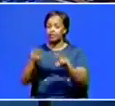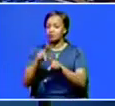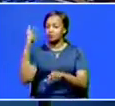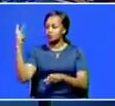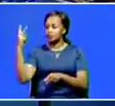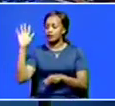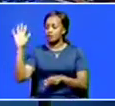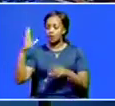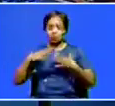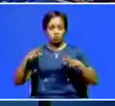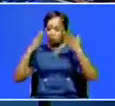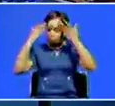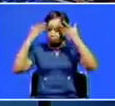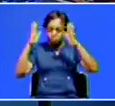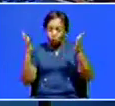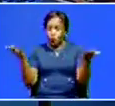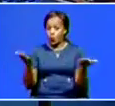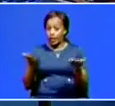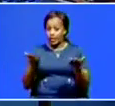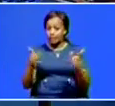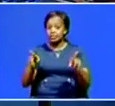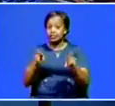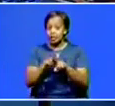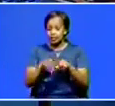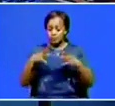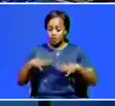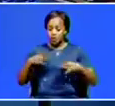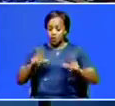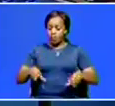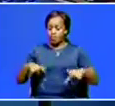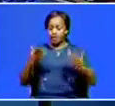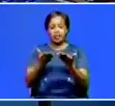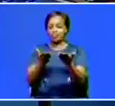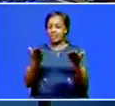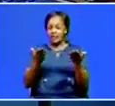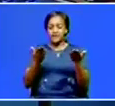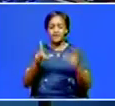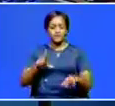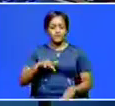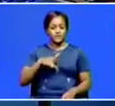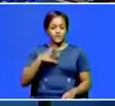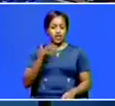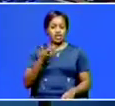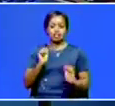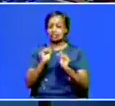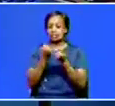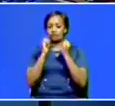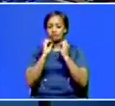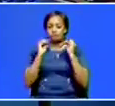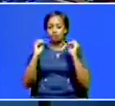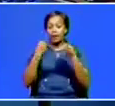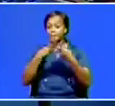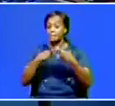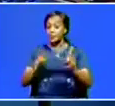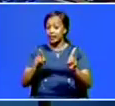for. However, residents say they do not feel safe around other buildings in the area and that their disadvantaged economic